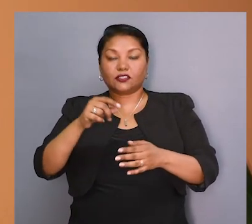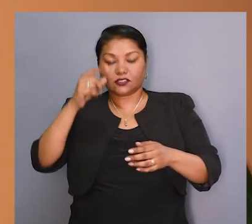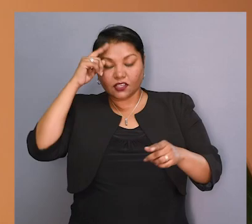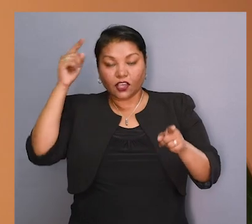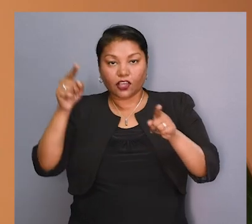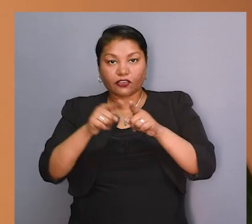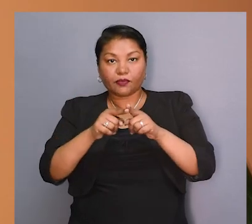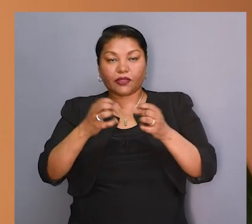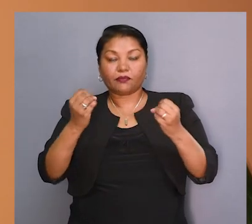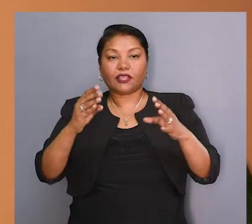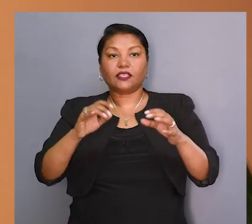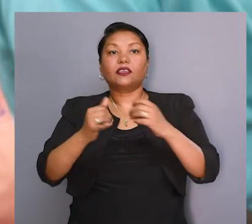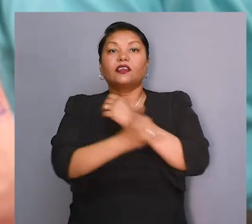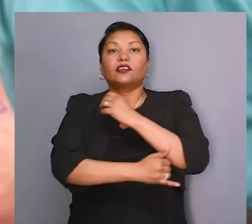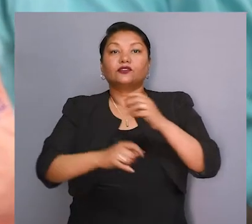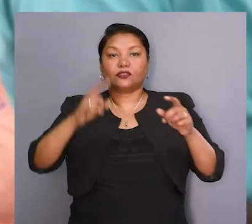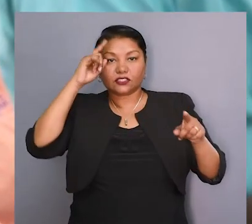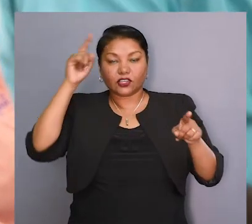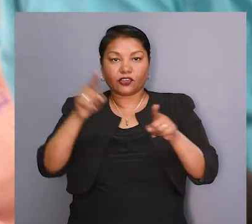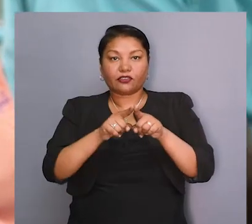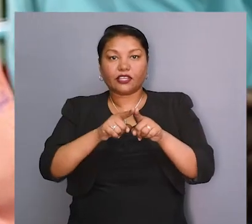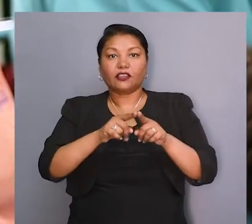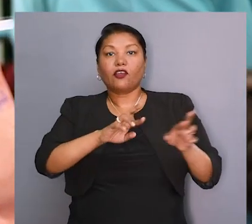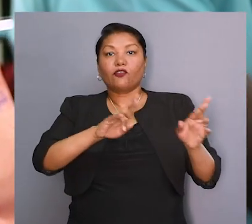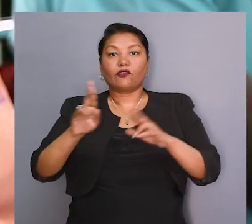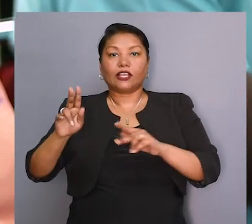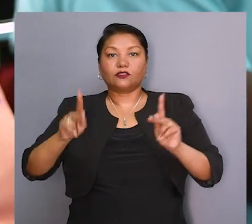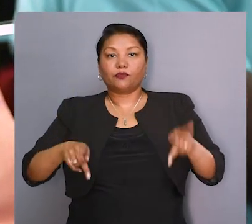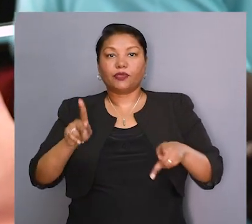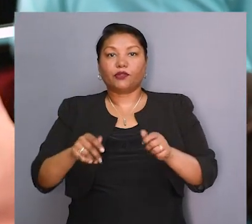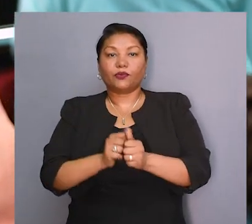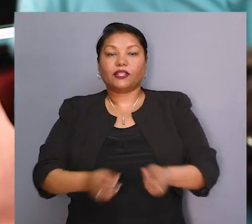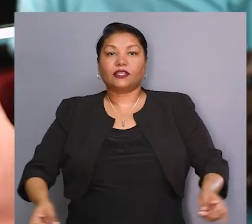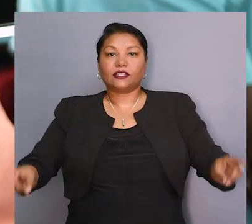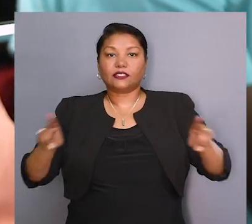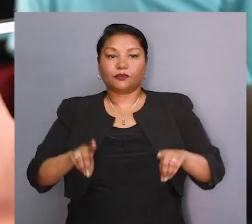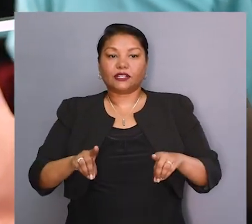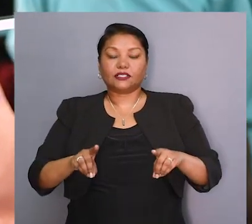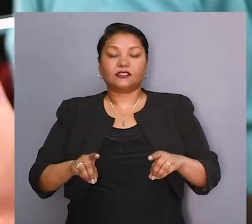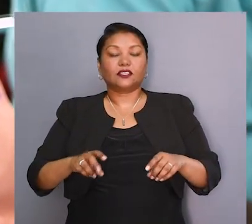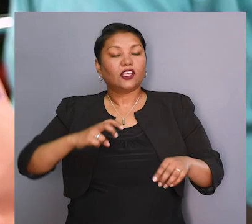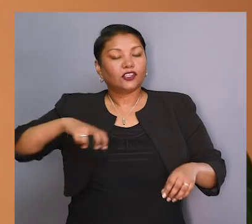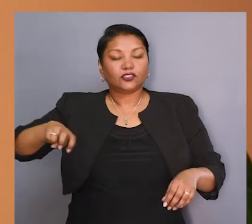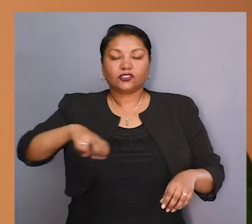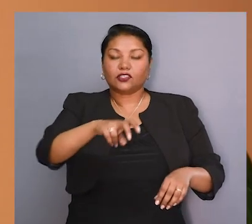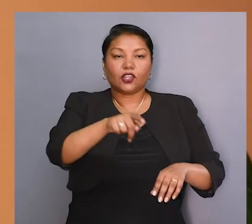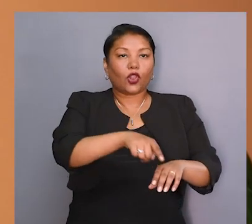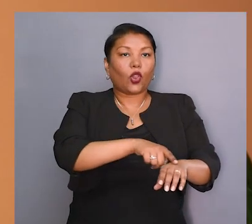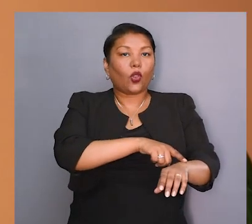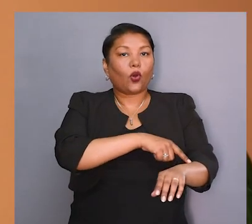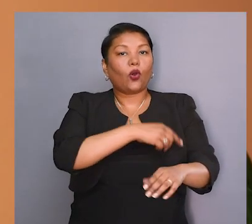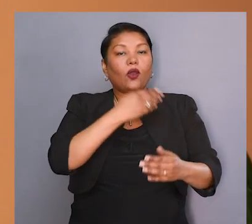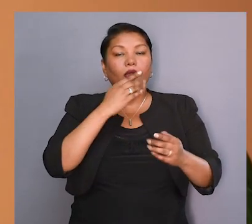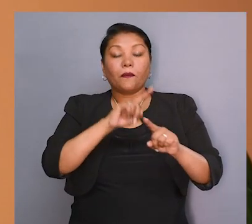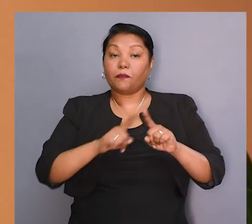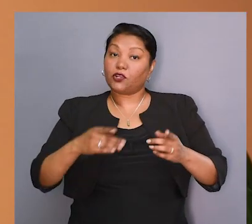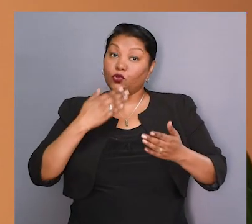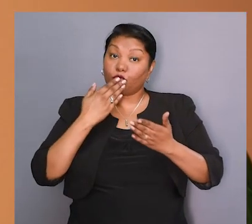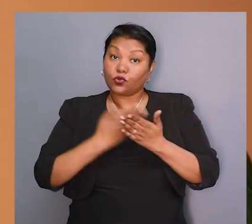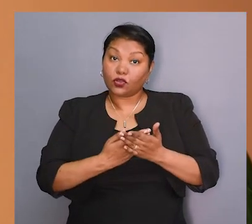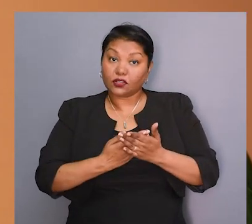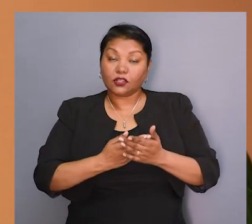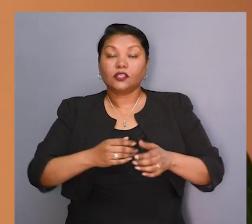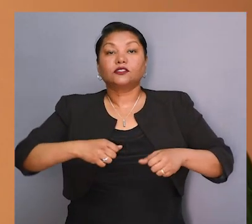was entered into force. It has been an interesting and rewarding journey to ensure persons